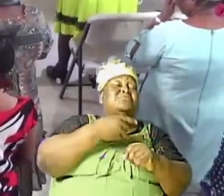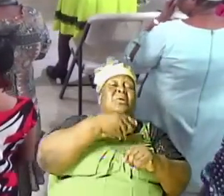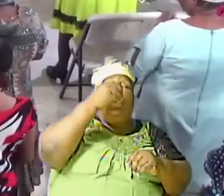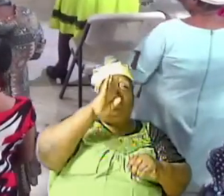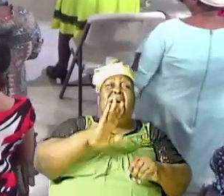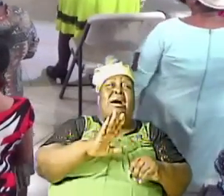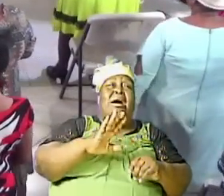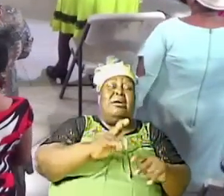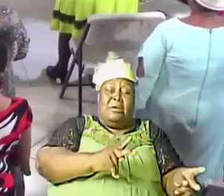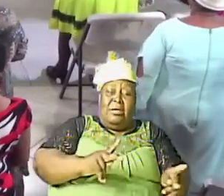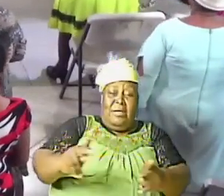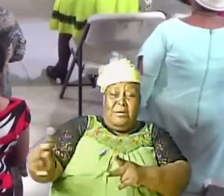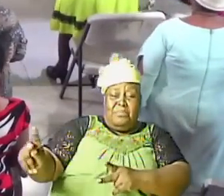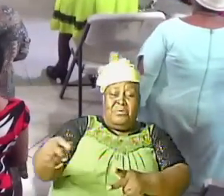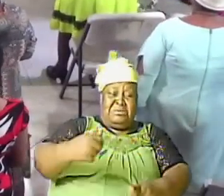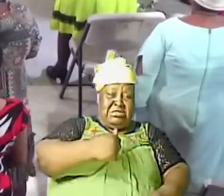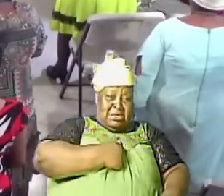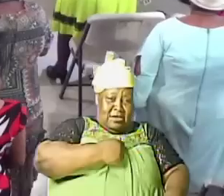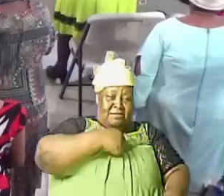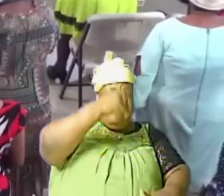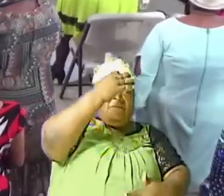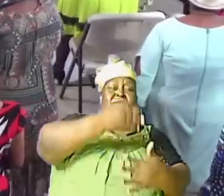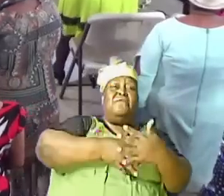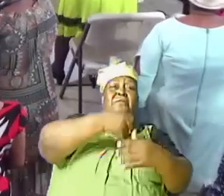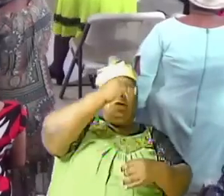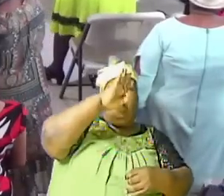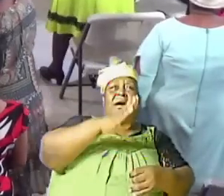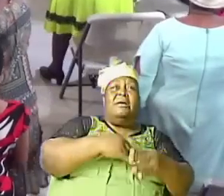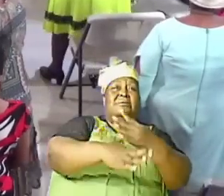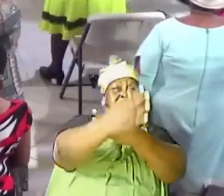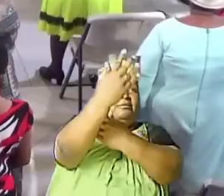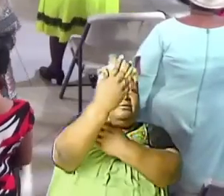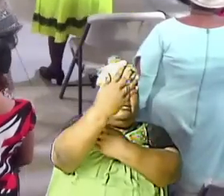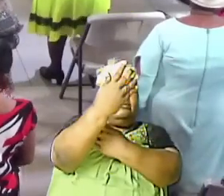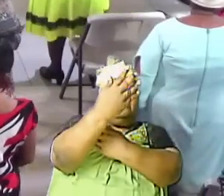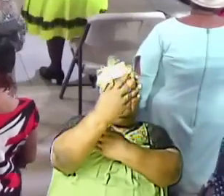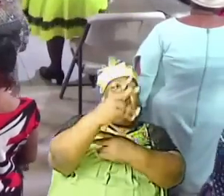present ourselves before the Lord this morning. Saints of God, I know.